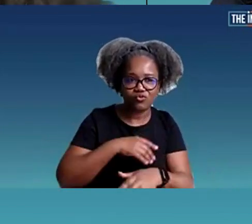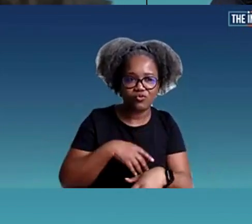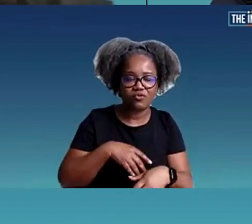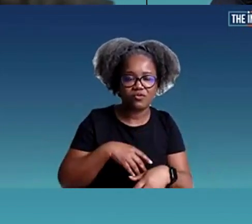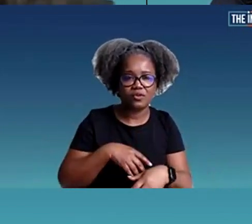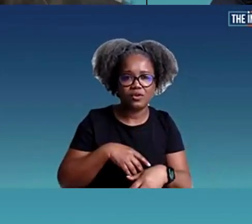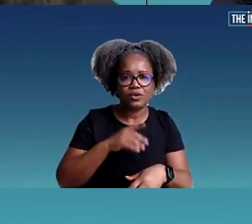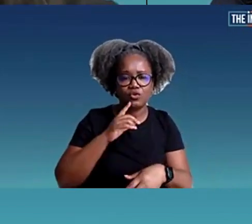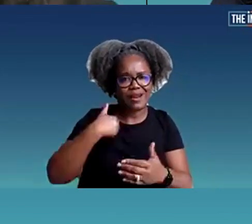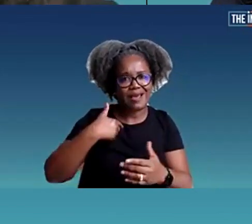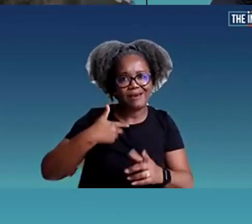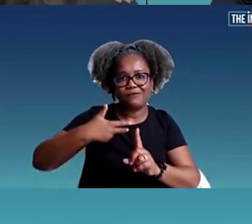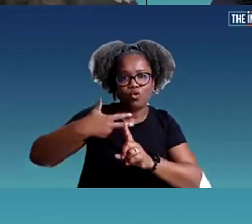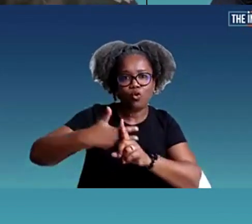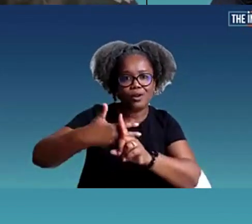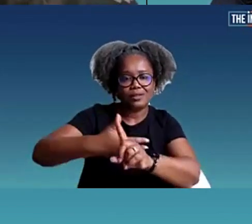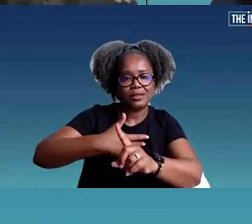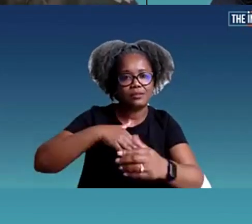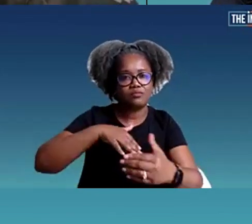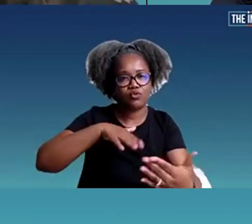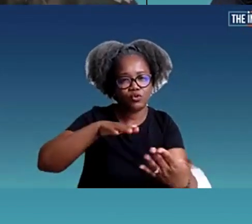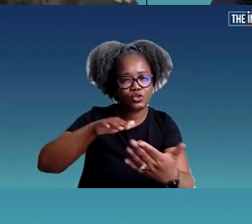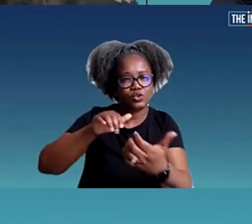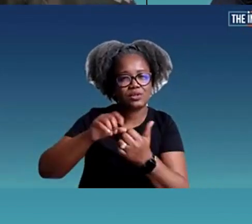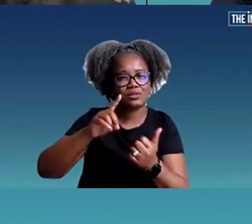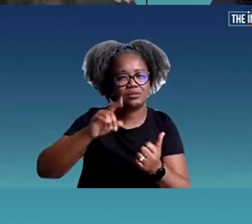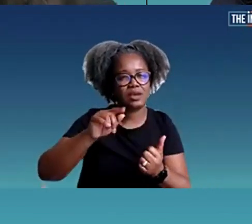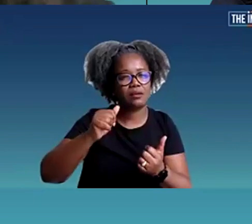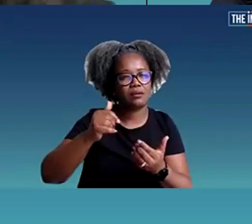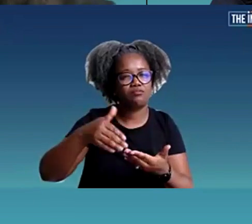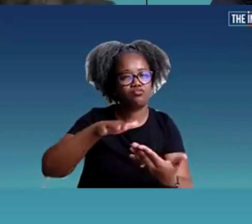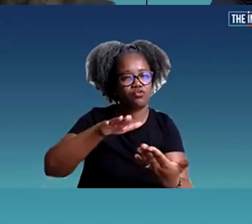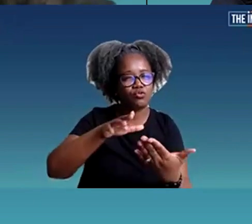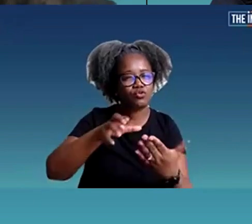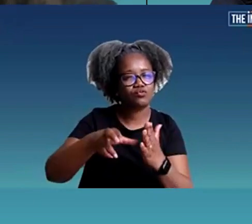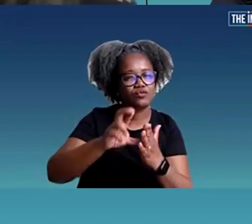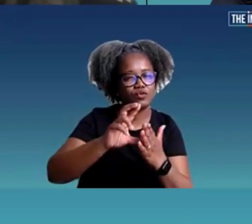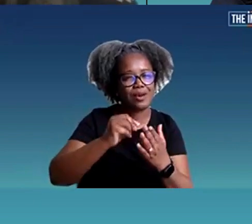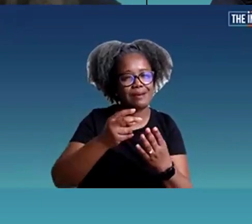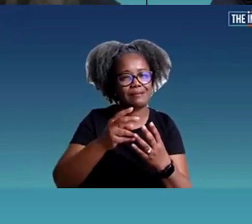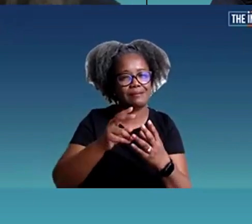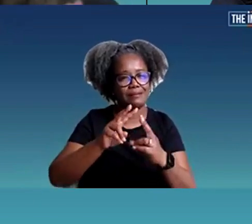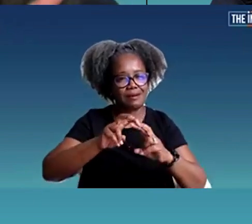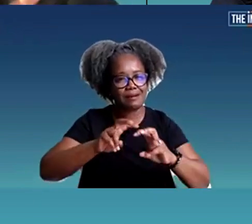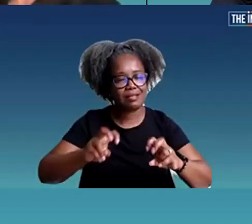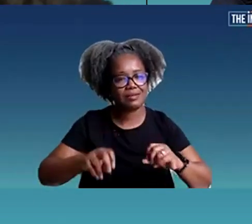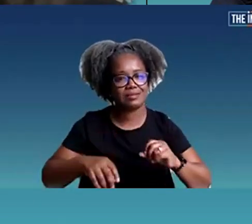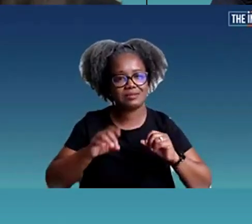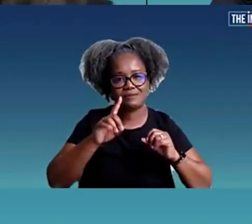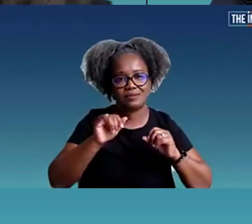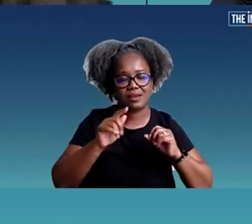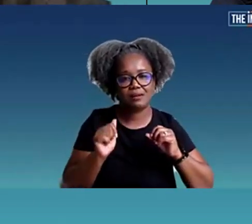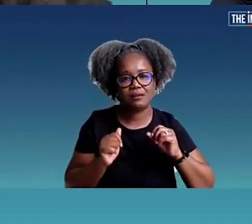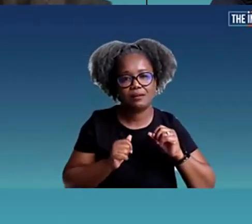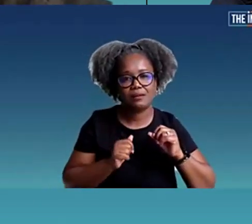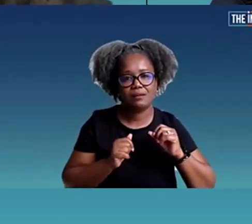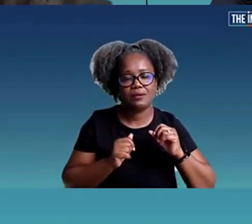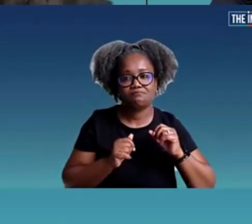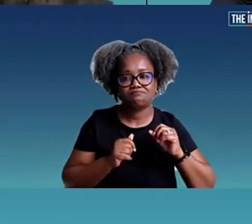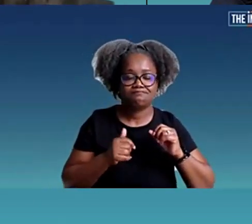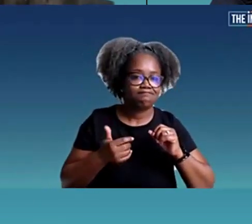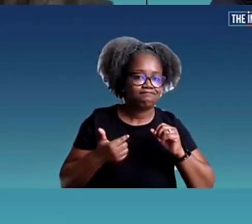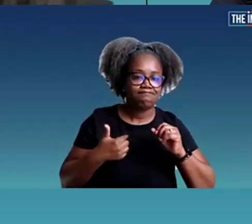based on all of the work you're doing with the data collection, review, and analysis. I cannot